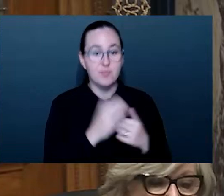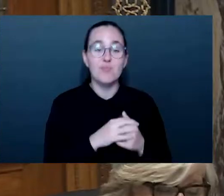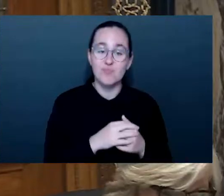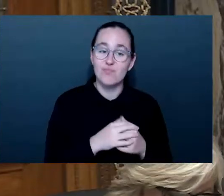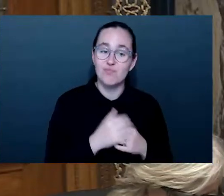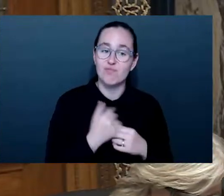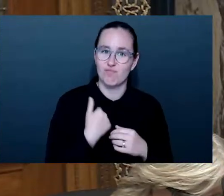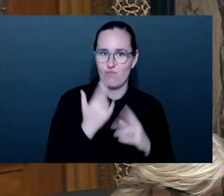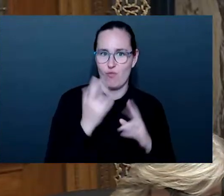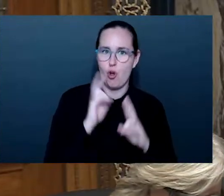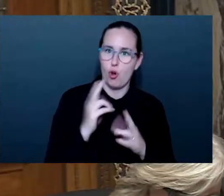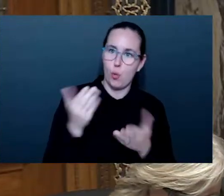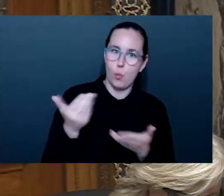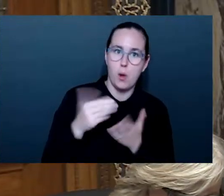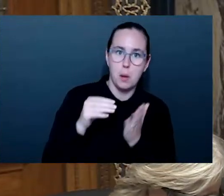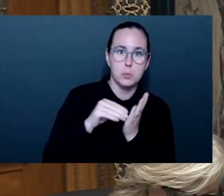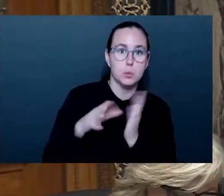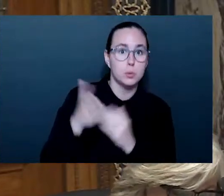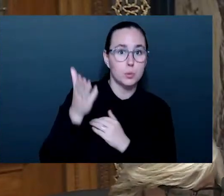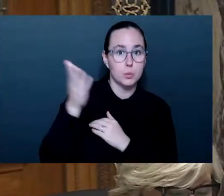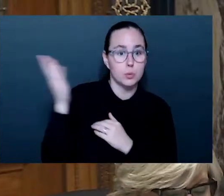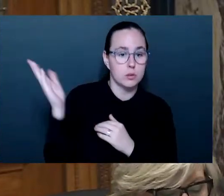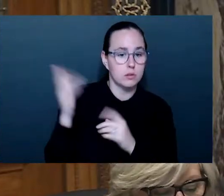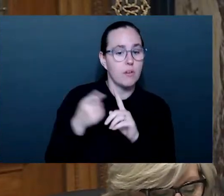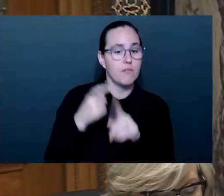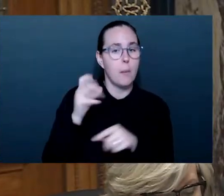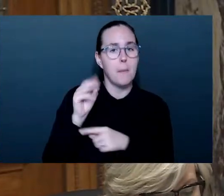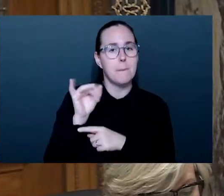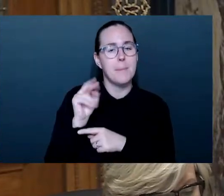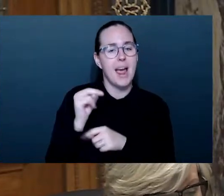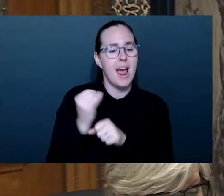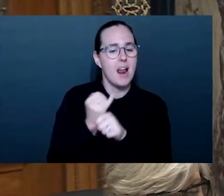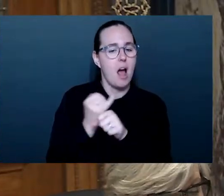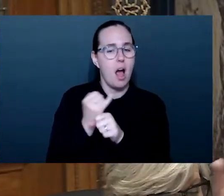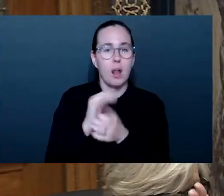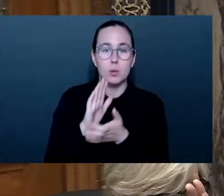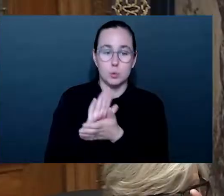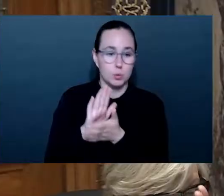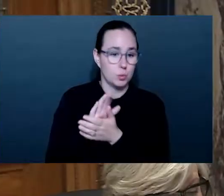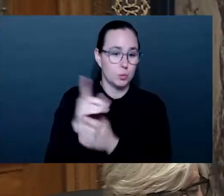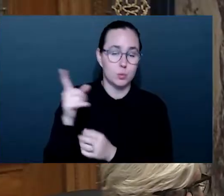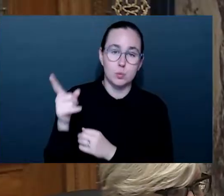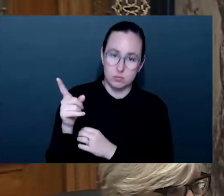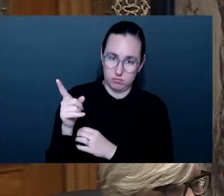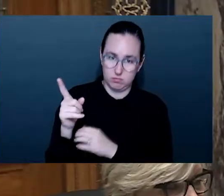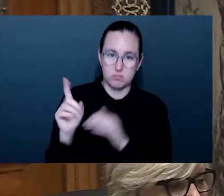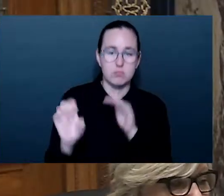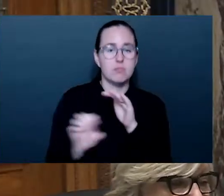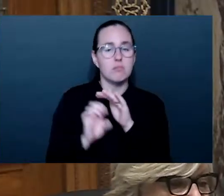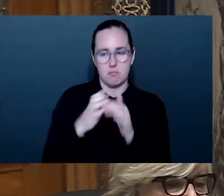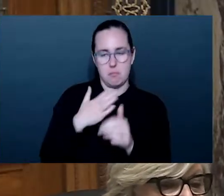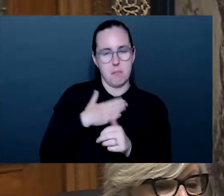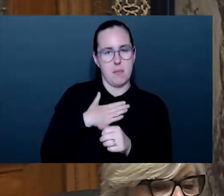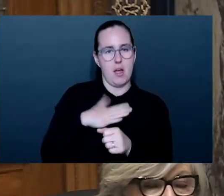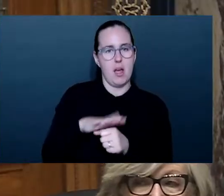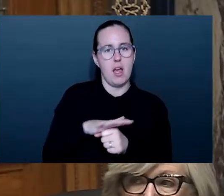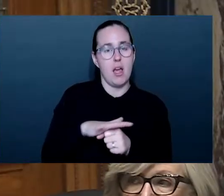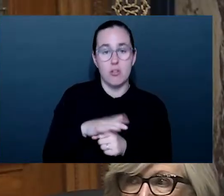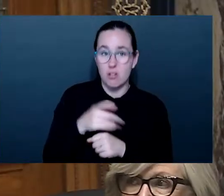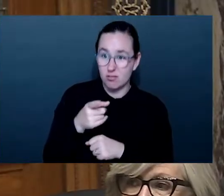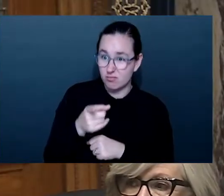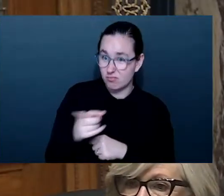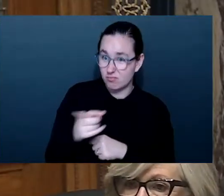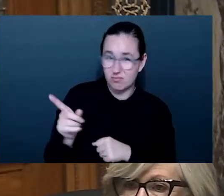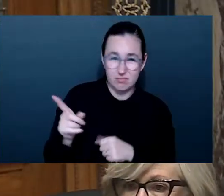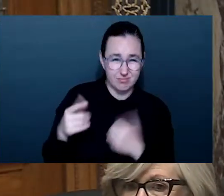elementary school students and their teachers are my constituents. They're frankly amazing, and they're visiting the Legislature